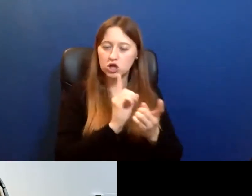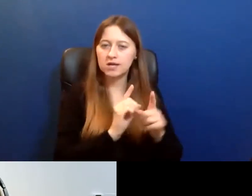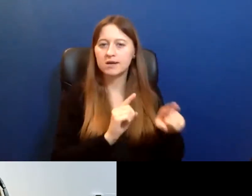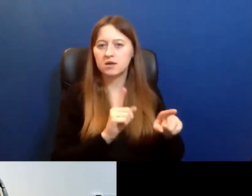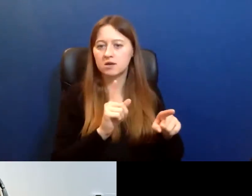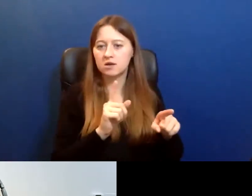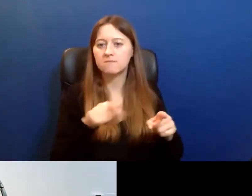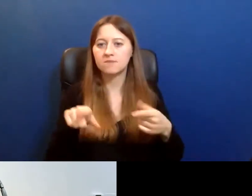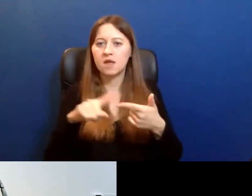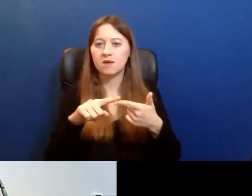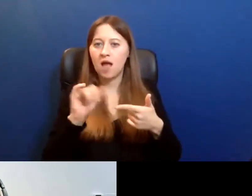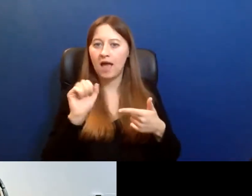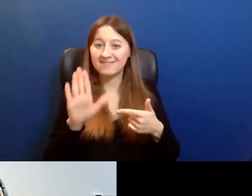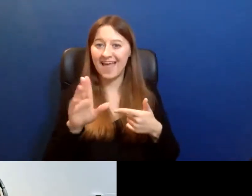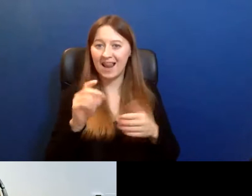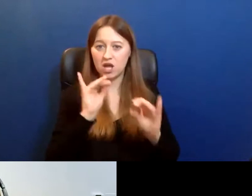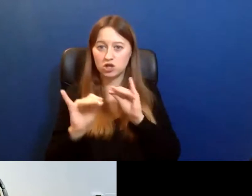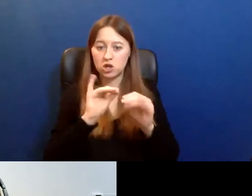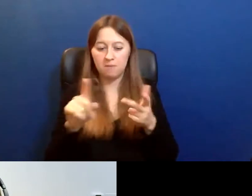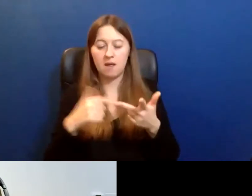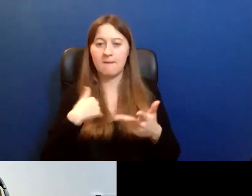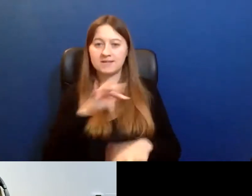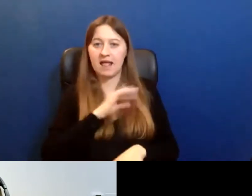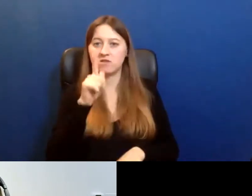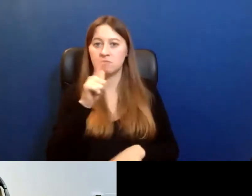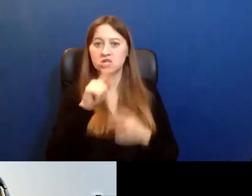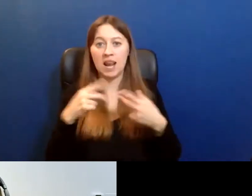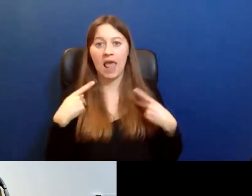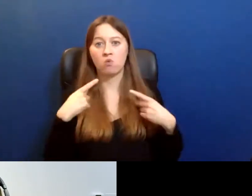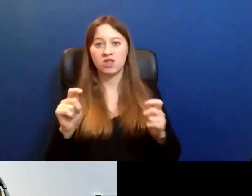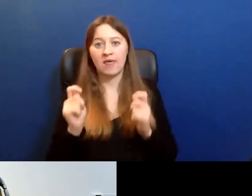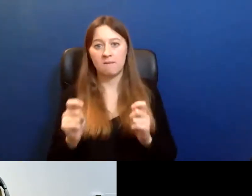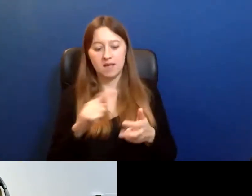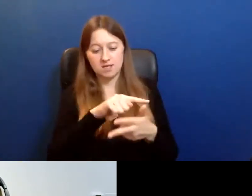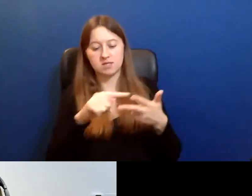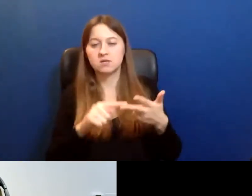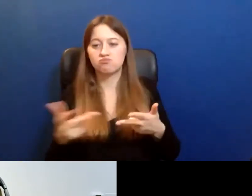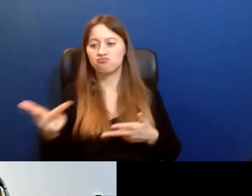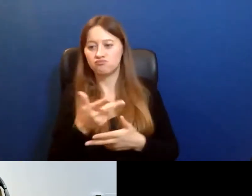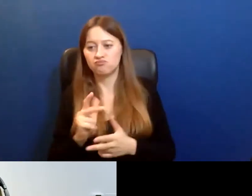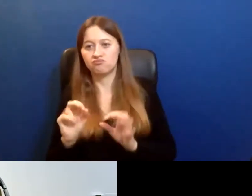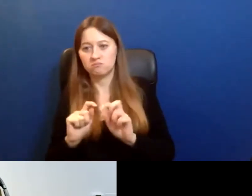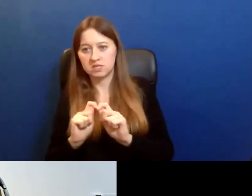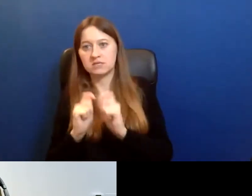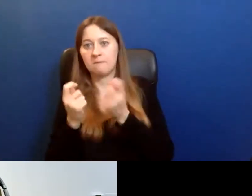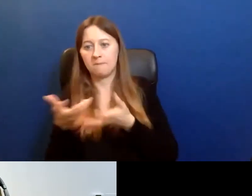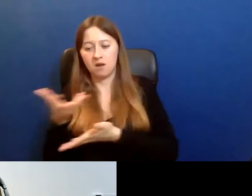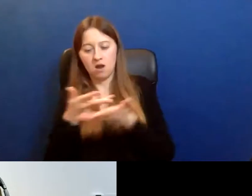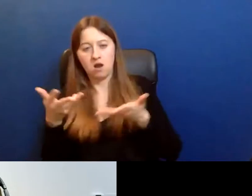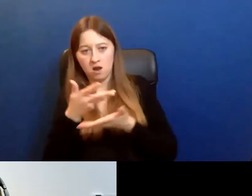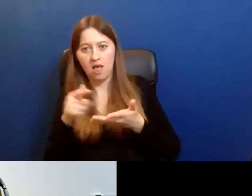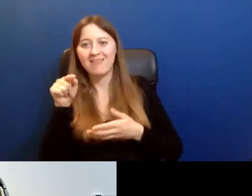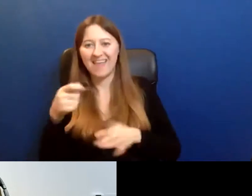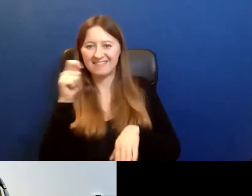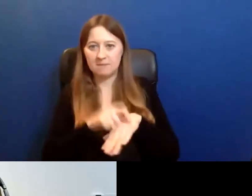ISL interpreter, and myself, the speech and language therapist. I think that is kind of has seemed to be the best way, and then get the input from the